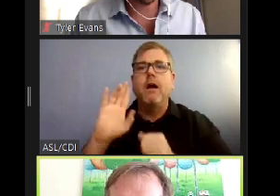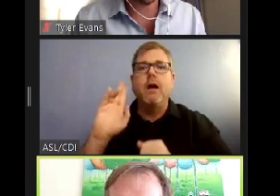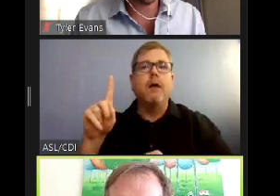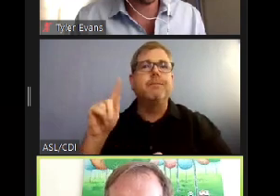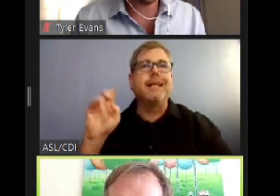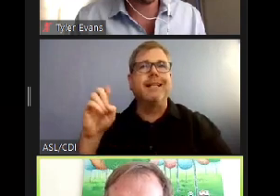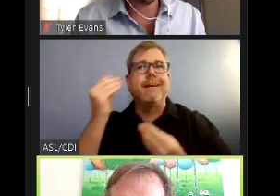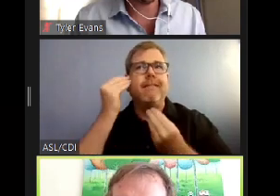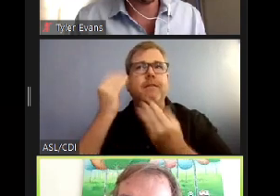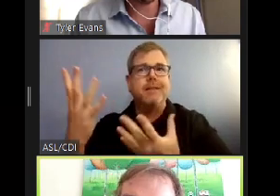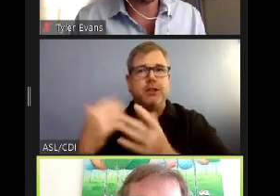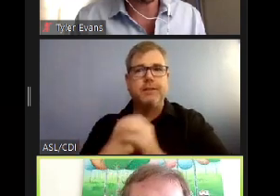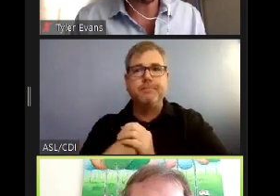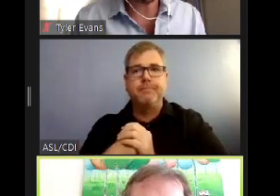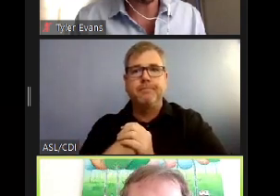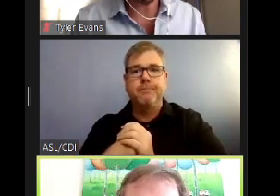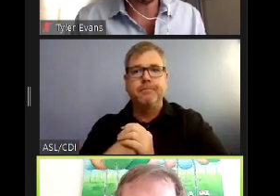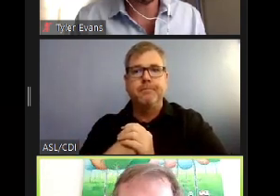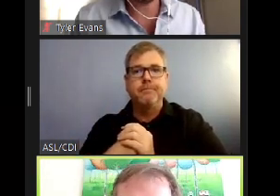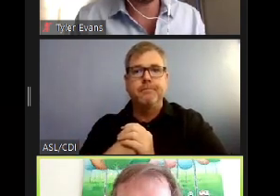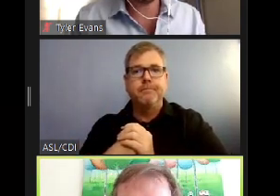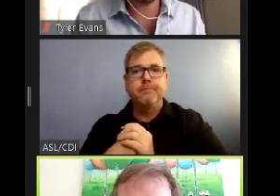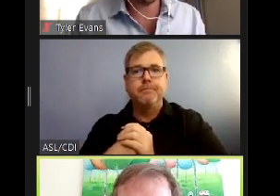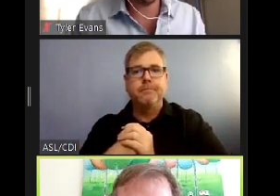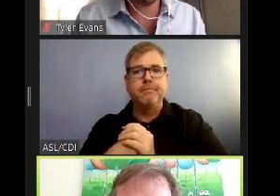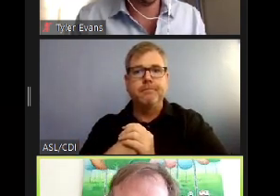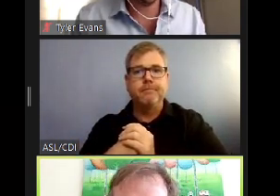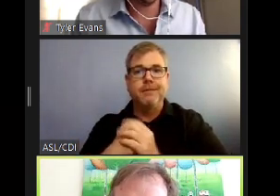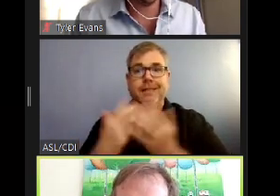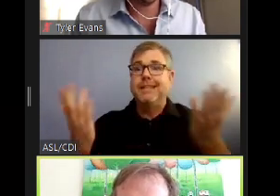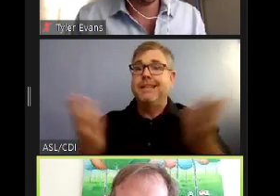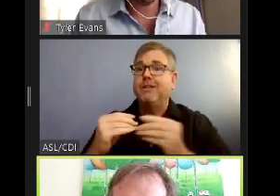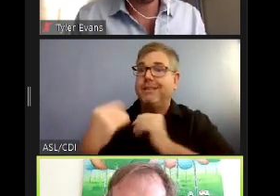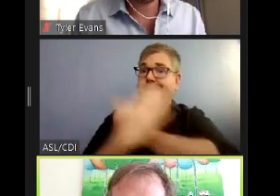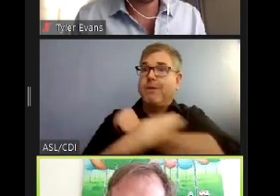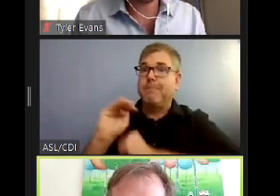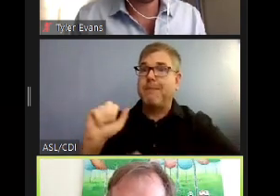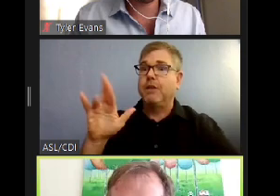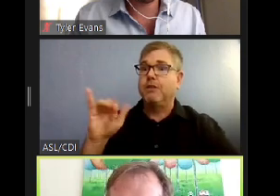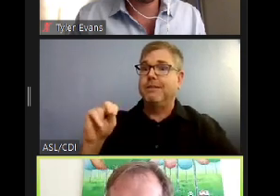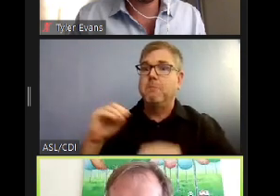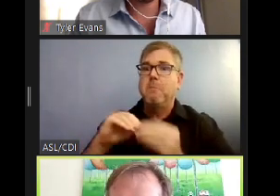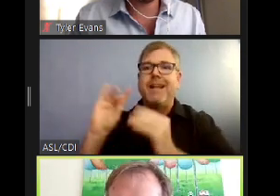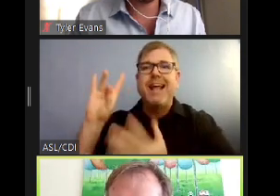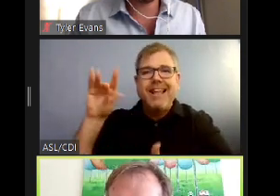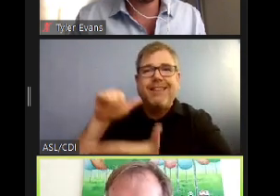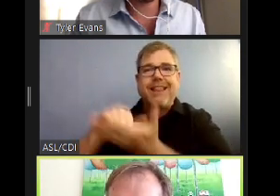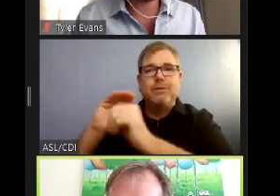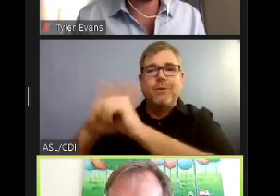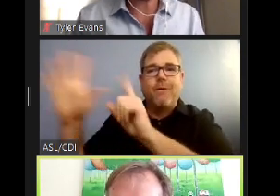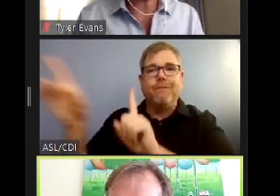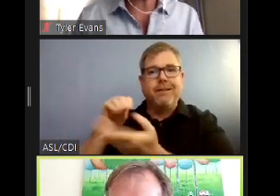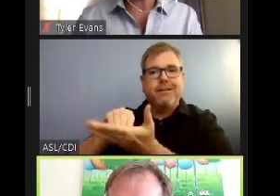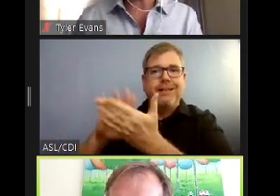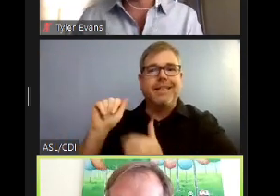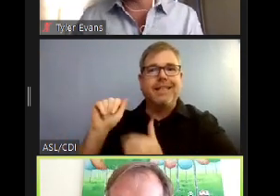of Marin since the beginning of the pandemic. Our first cases were in early March. We've now tested